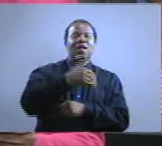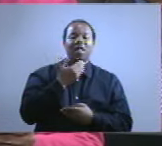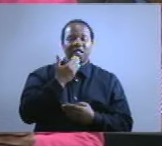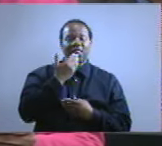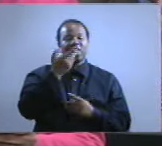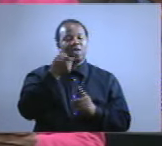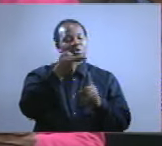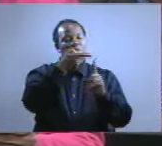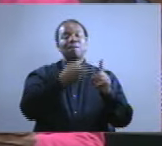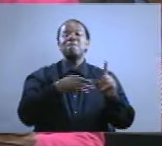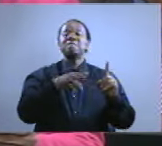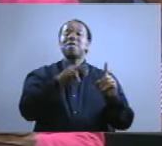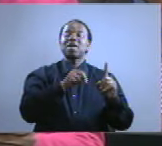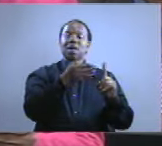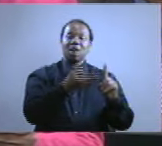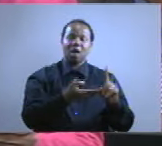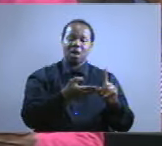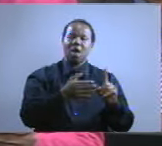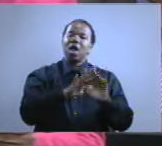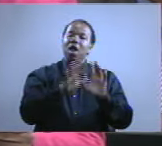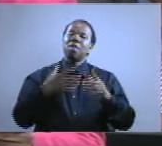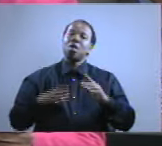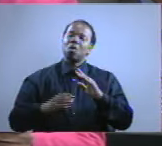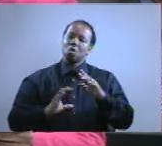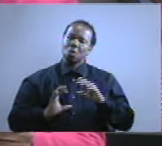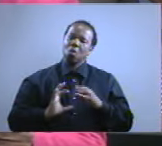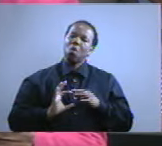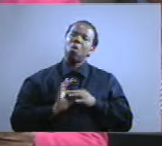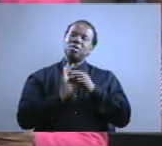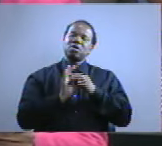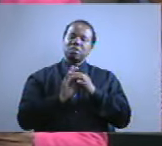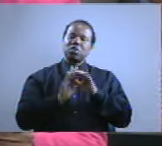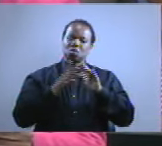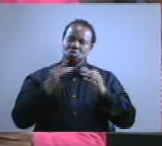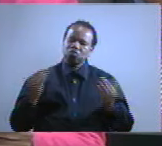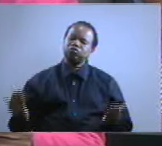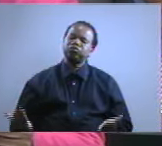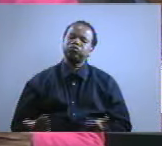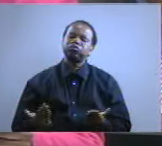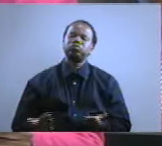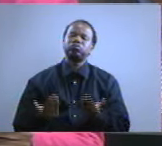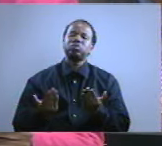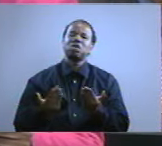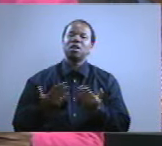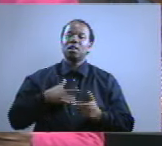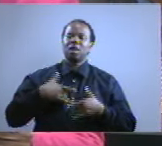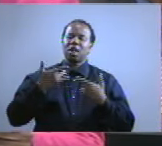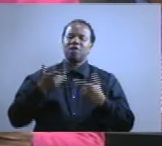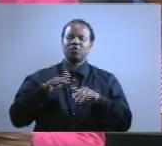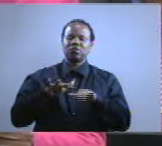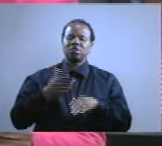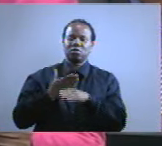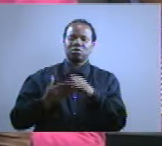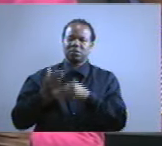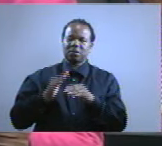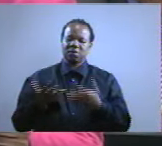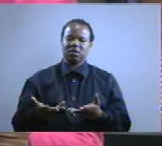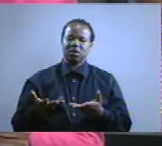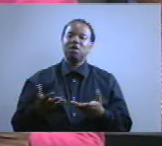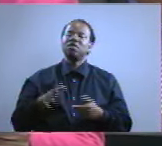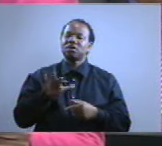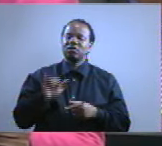Chaley campaign for their commitment and desire to improve the lives of children living with disabilities in South Africa, and